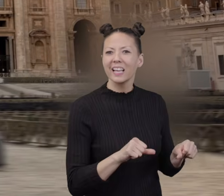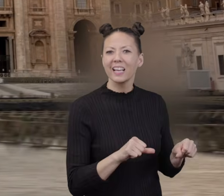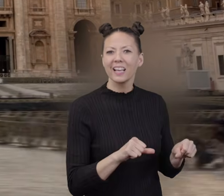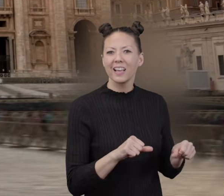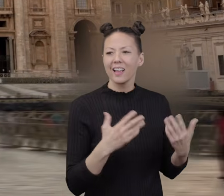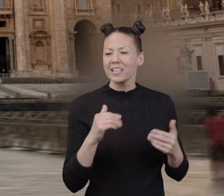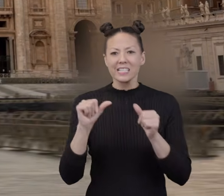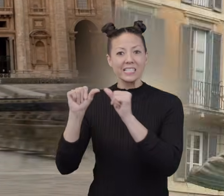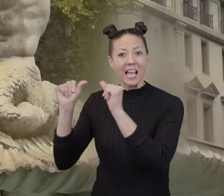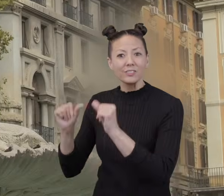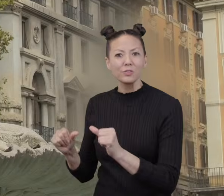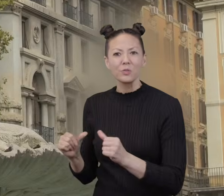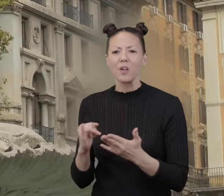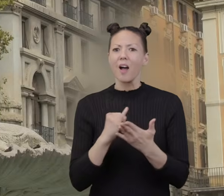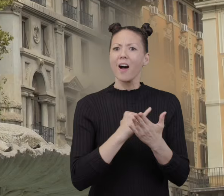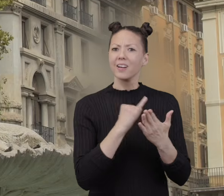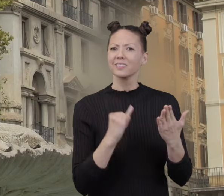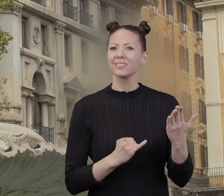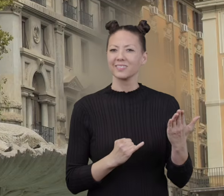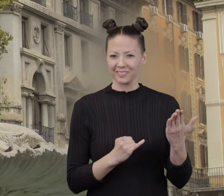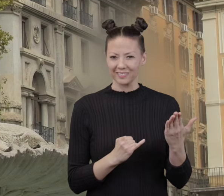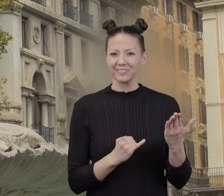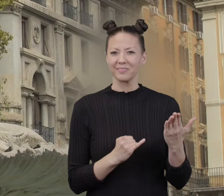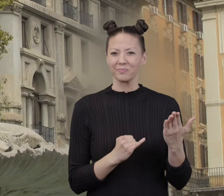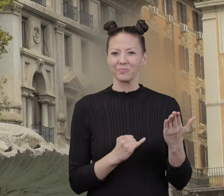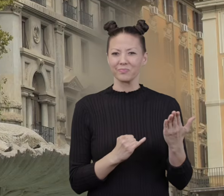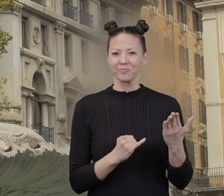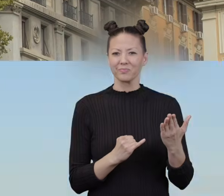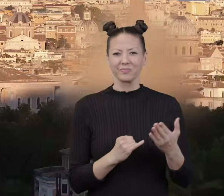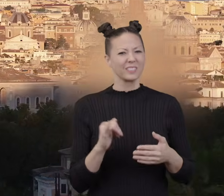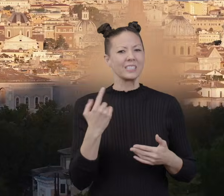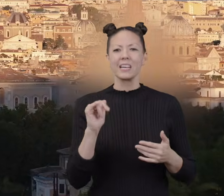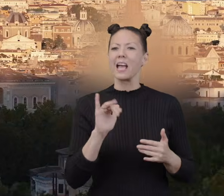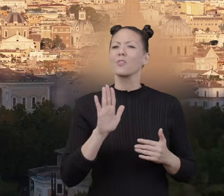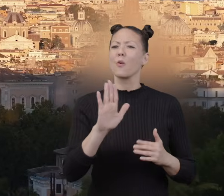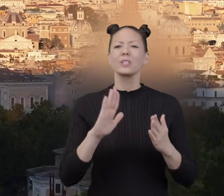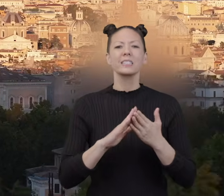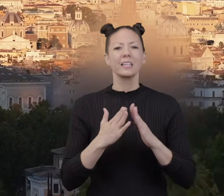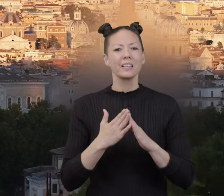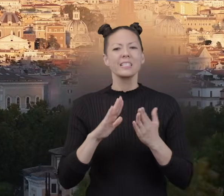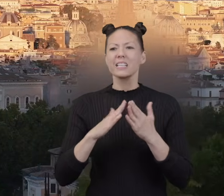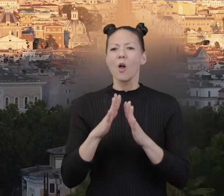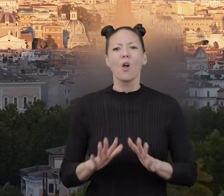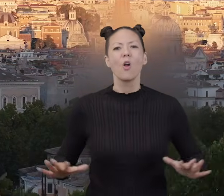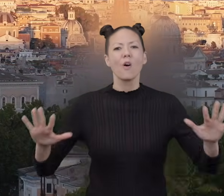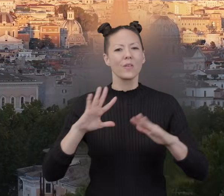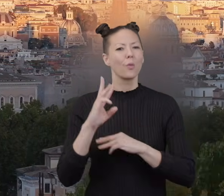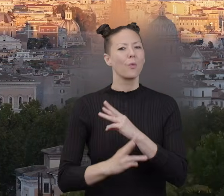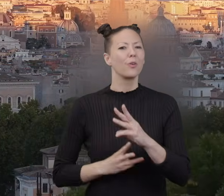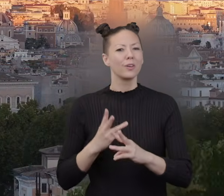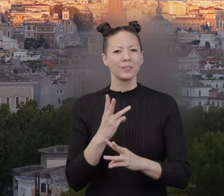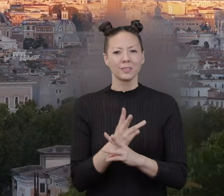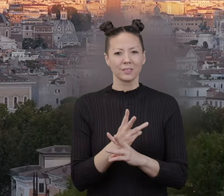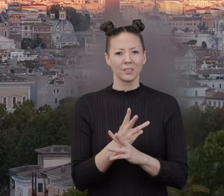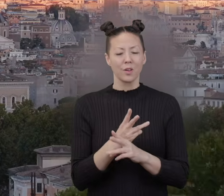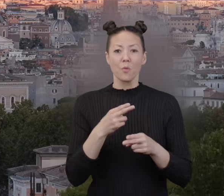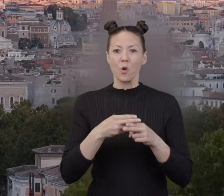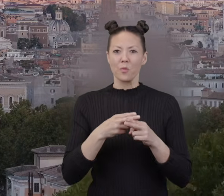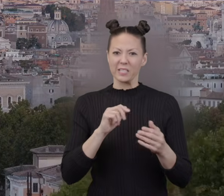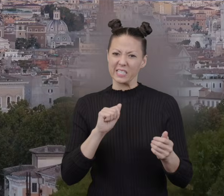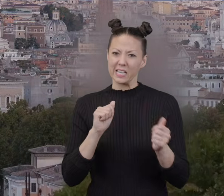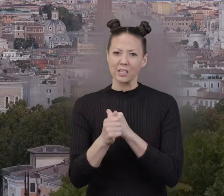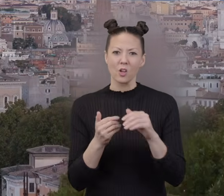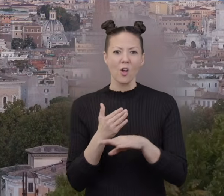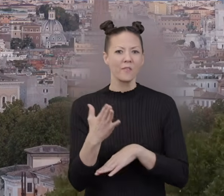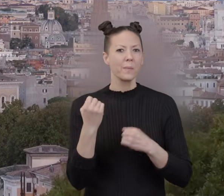beautiful architecture, statues, and art. But just like your city and cities all around the world, Rome